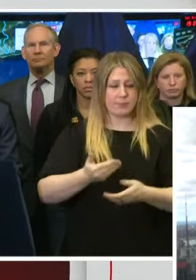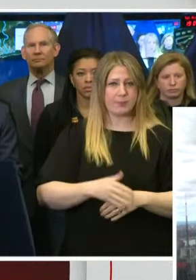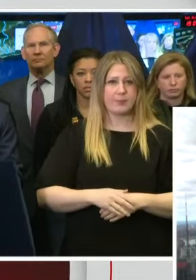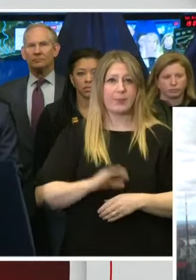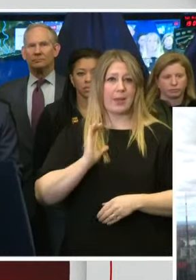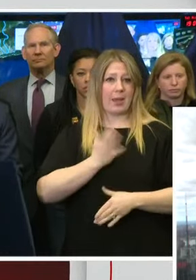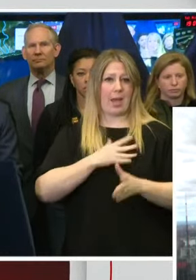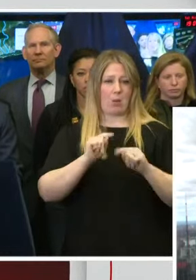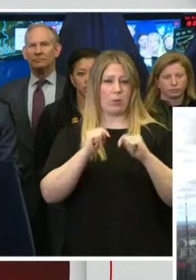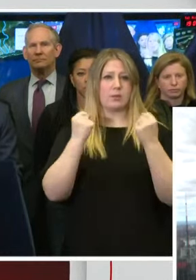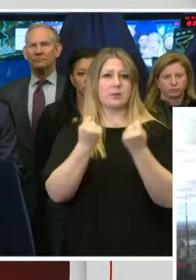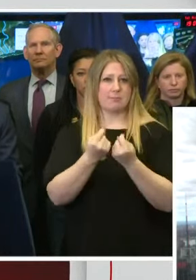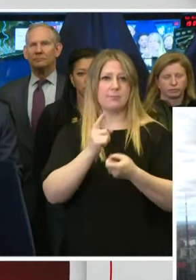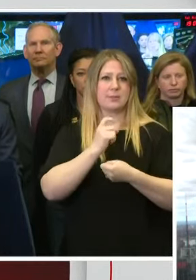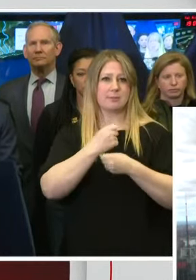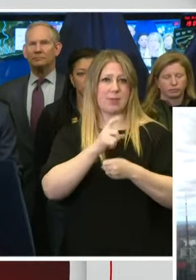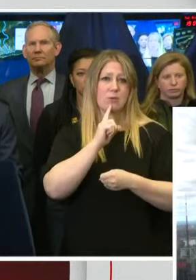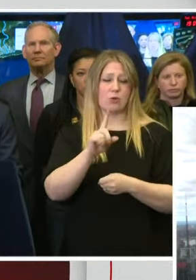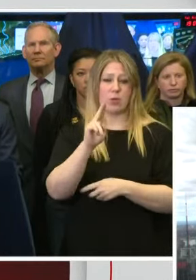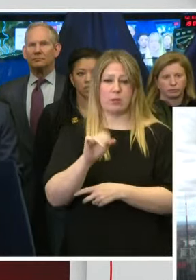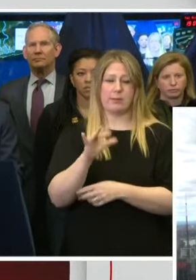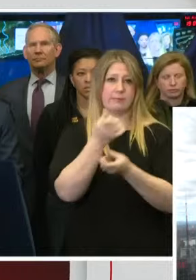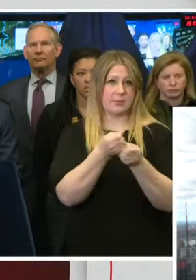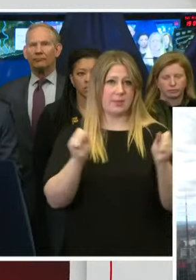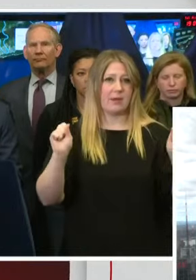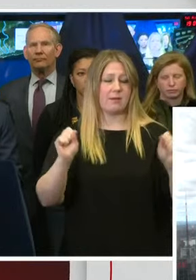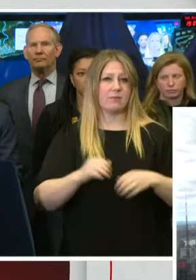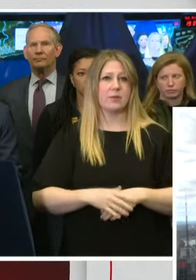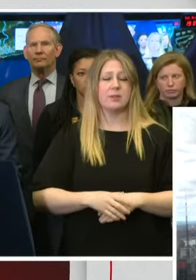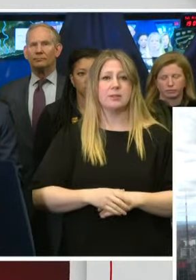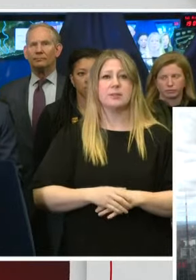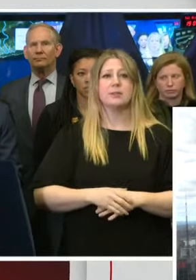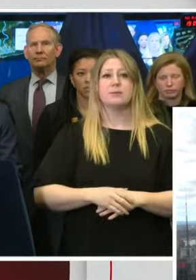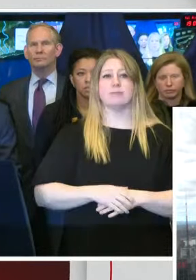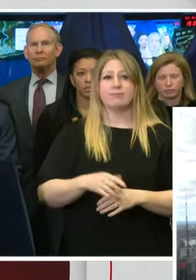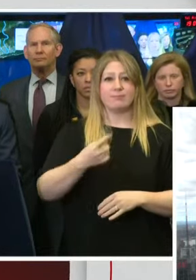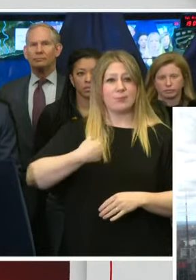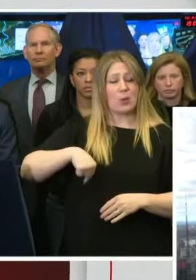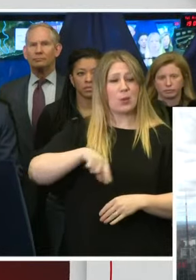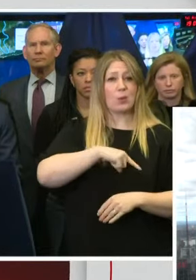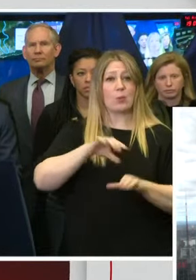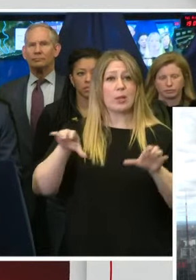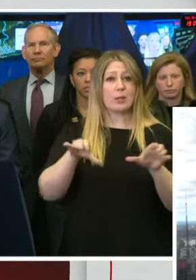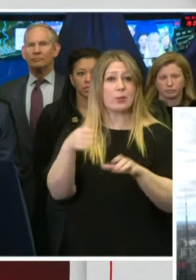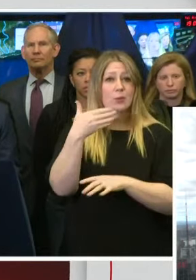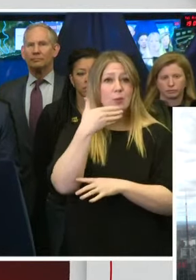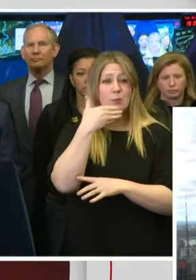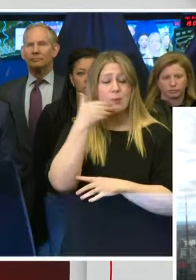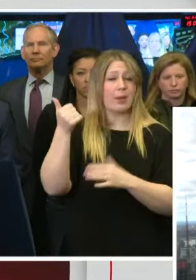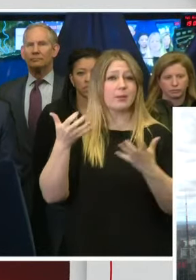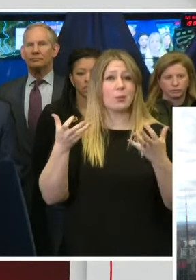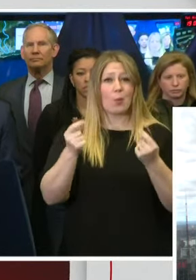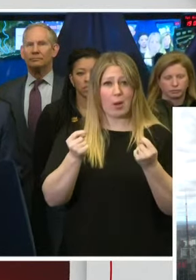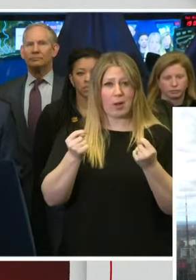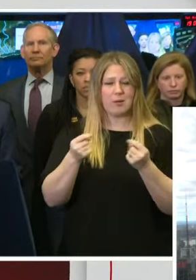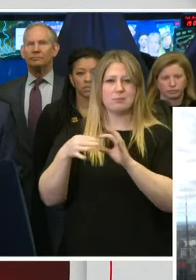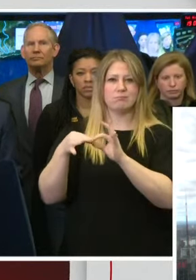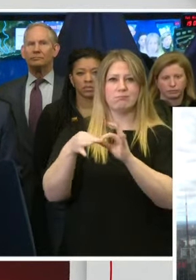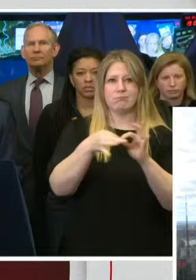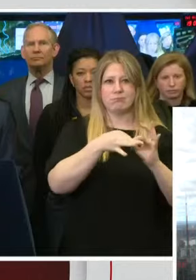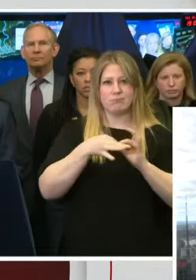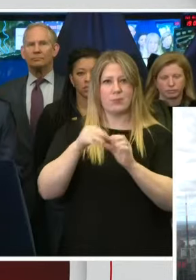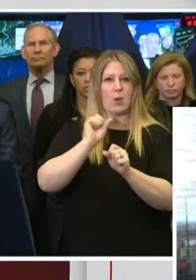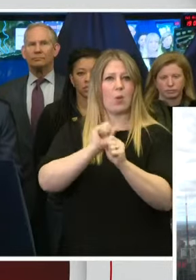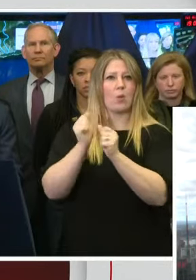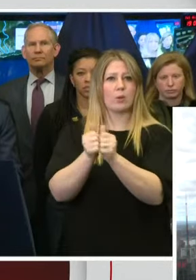we do so well in our city is bring together all of the agencies that are involved and our partners